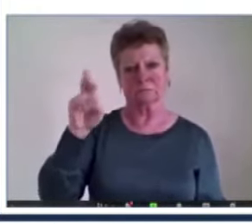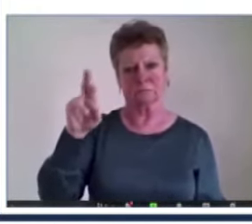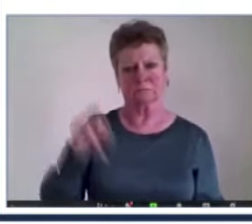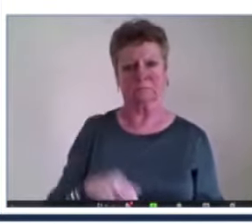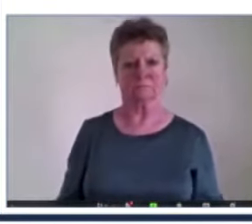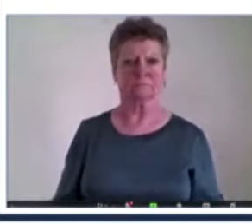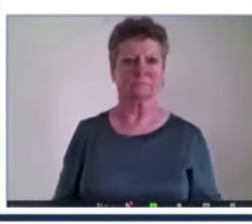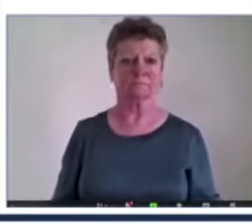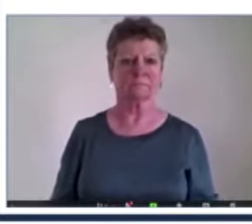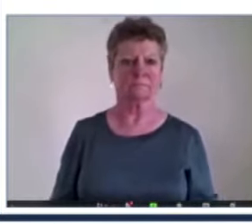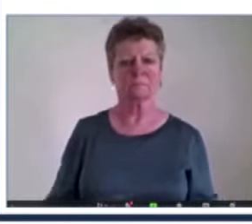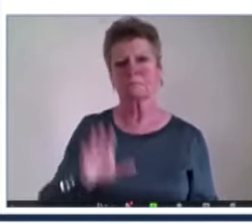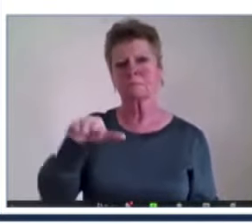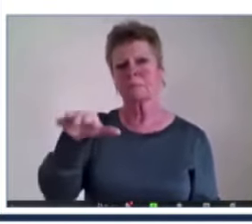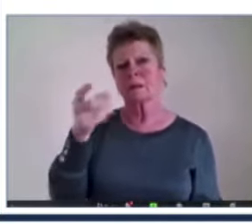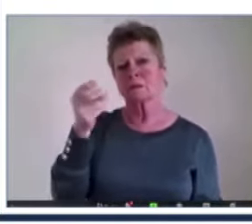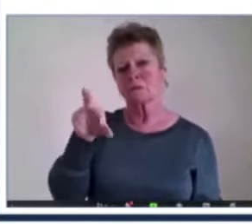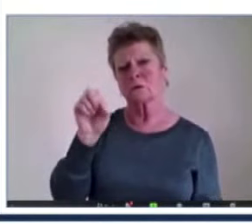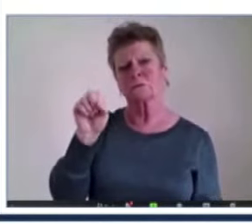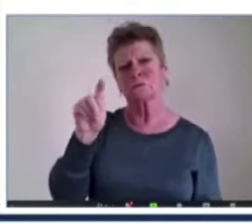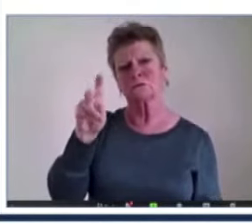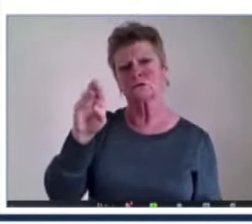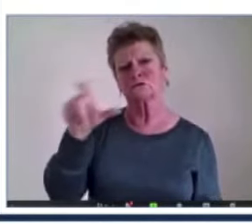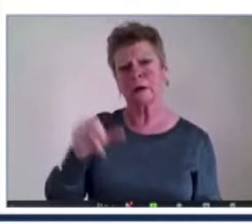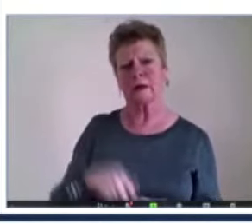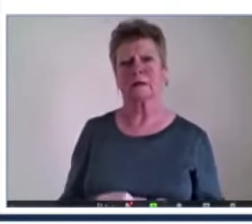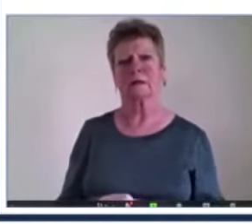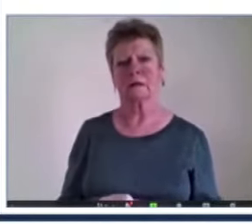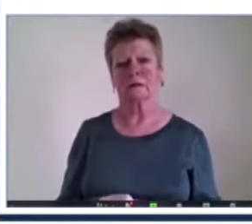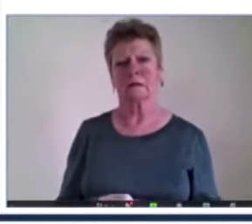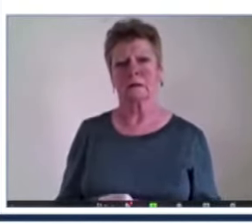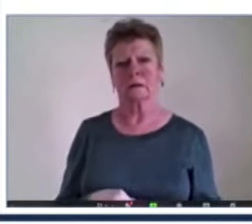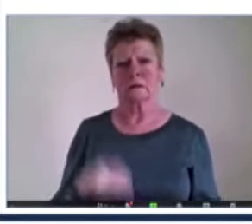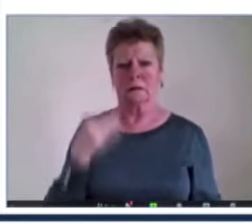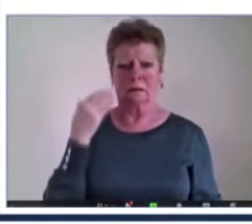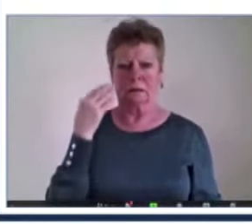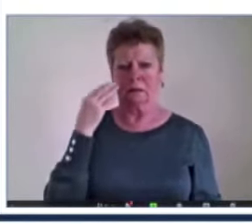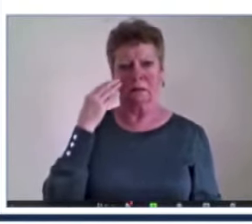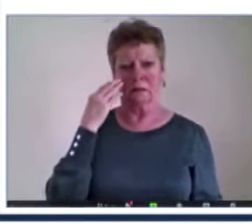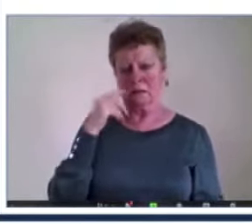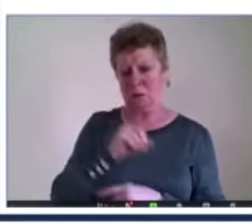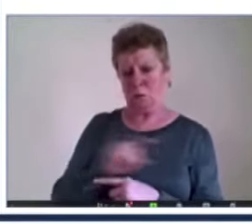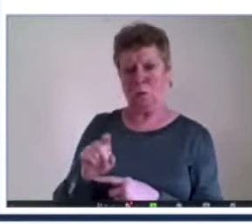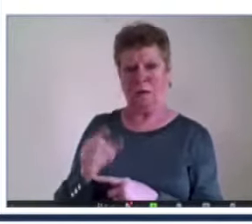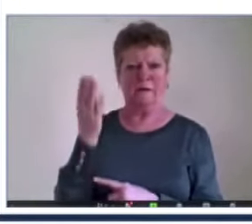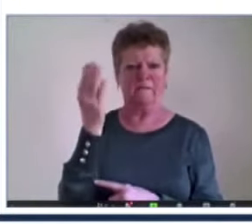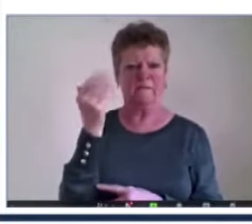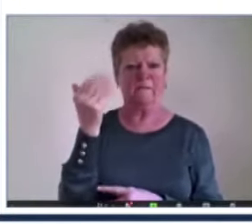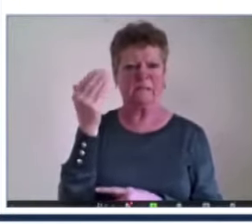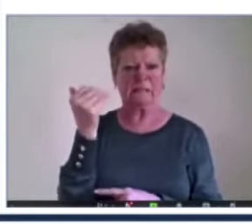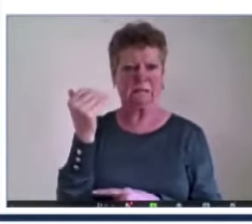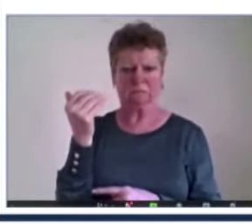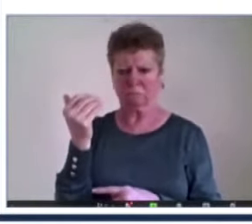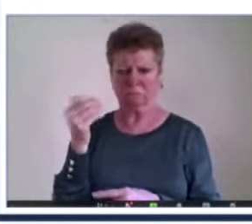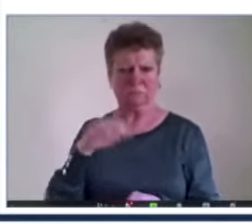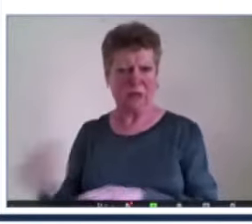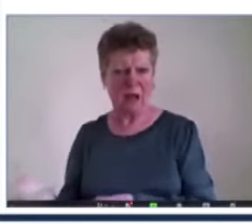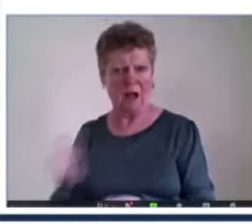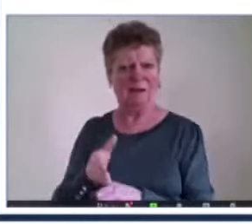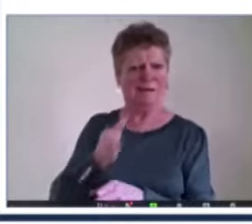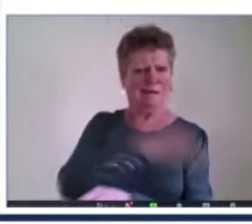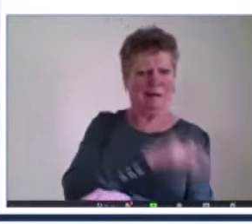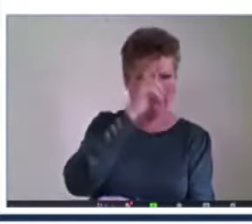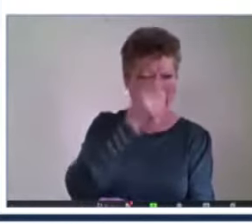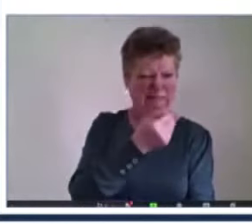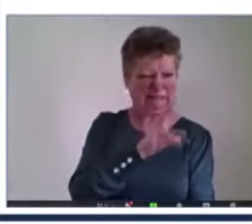Hi, Dr. Strang. We've 15 deaths this past reported week, 16 before that. Are we going to continue to